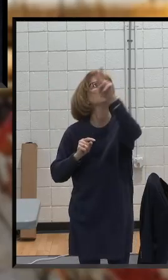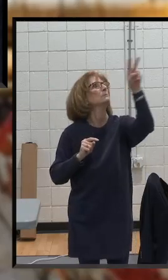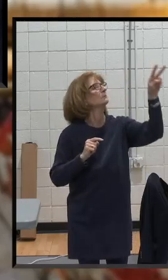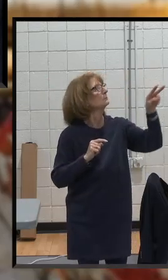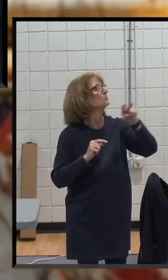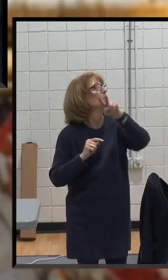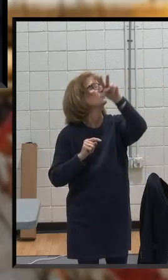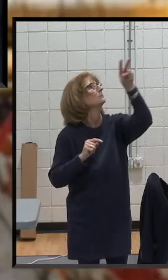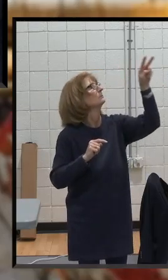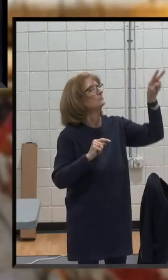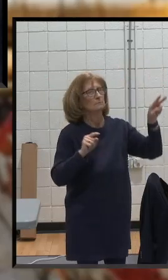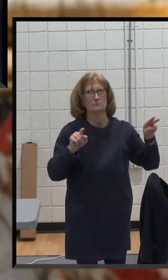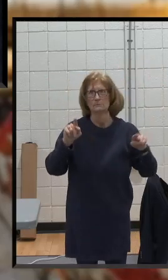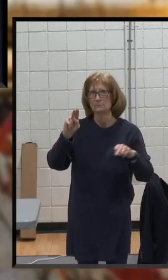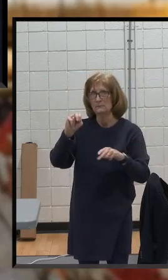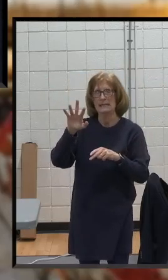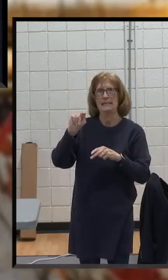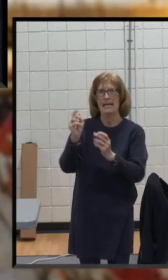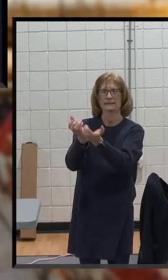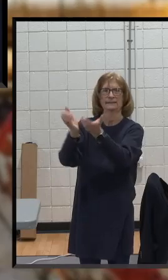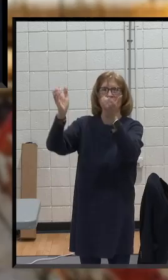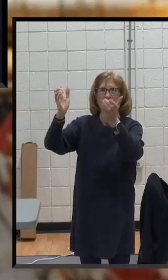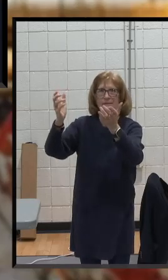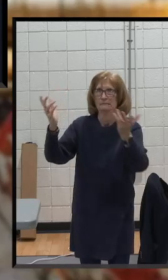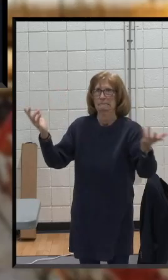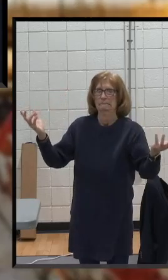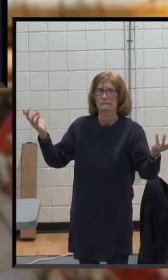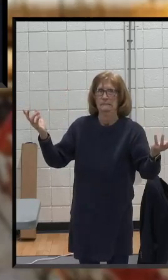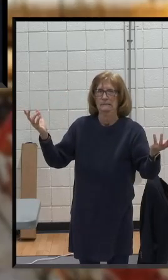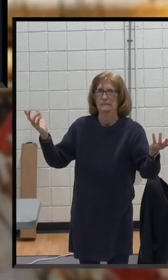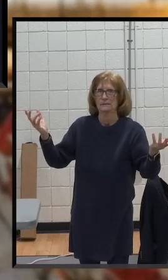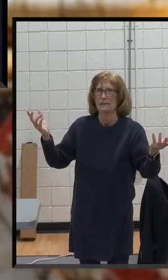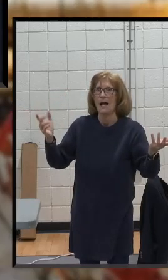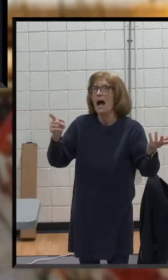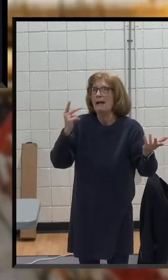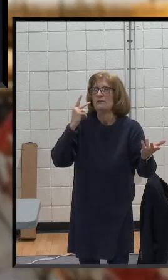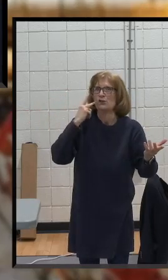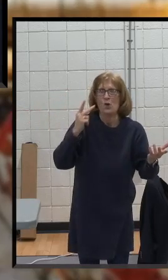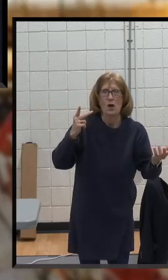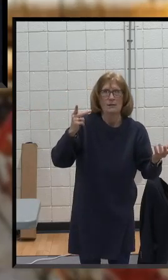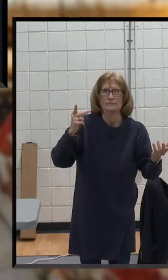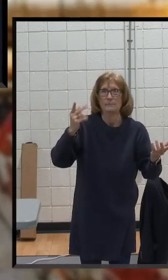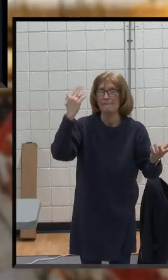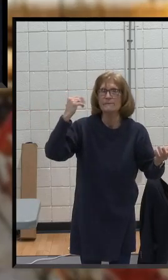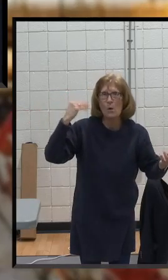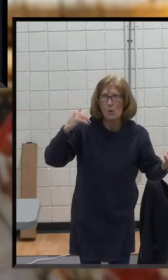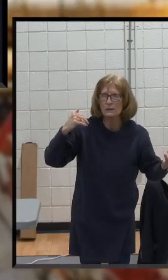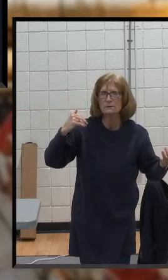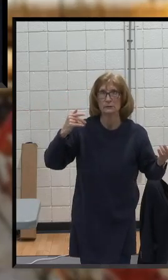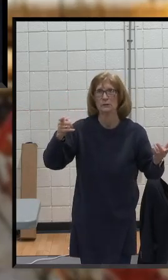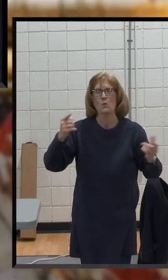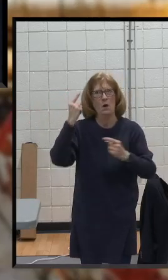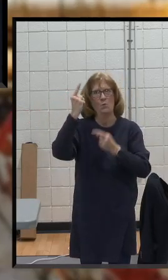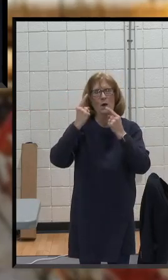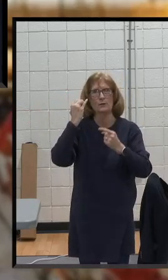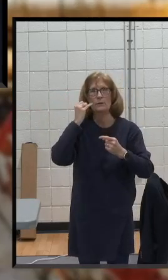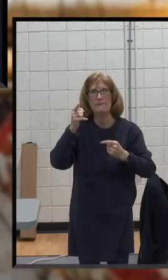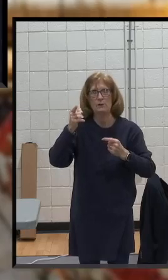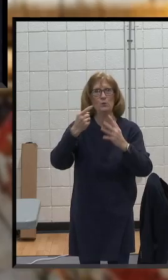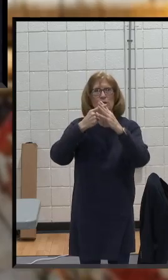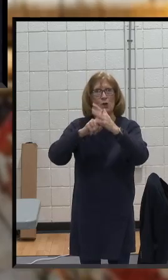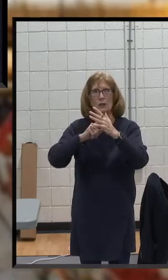guys check to see if that's gonna be a holdup, because that held them up for several months, getting that,